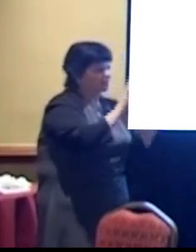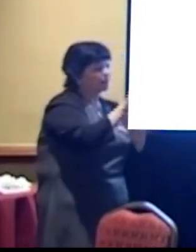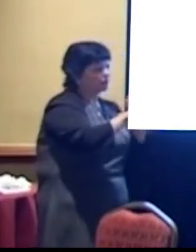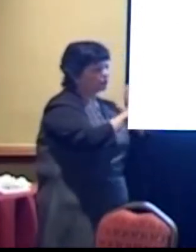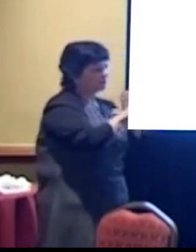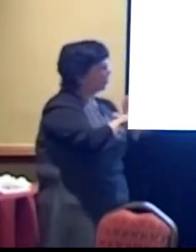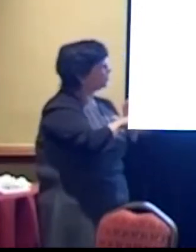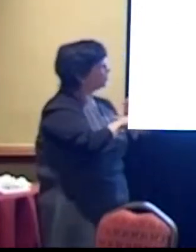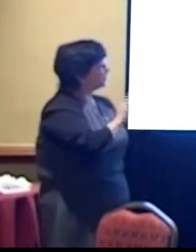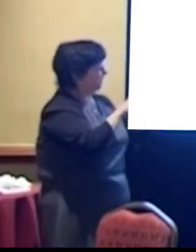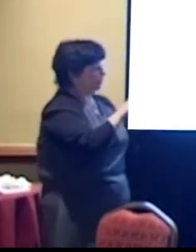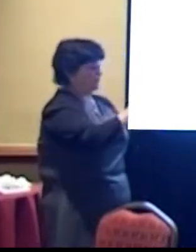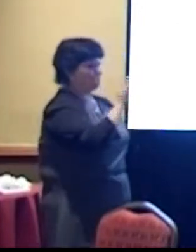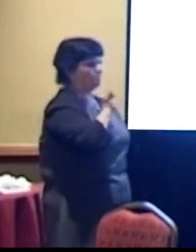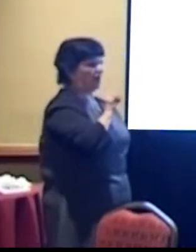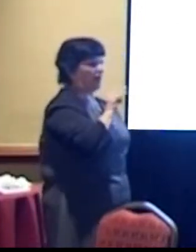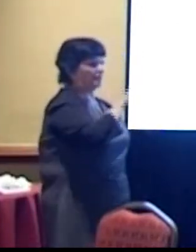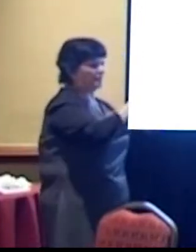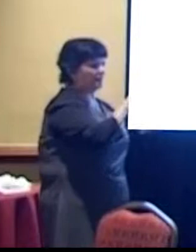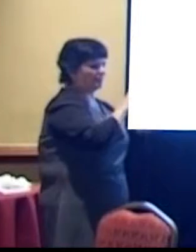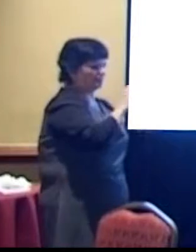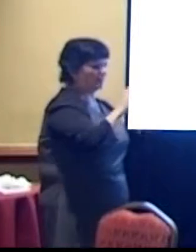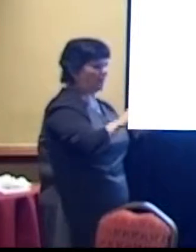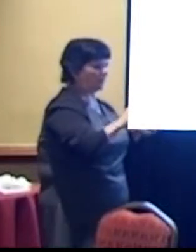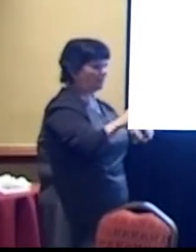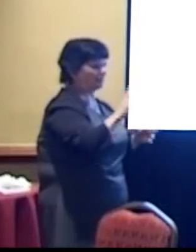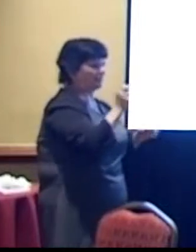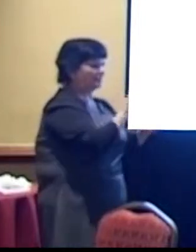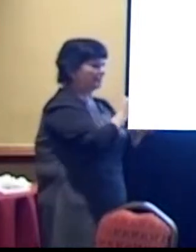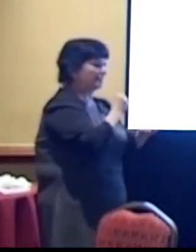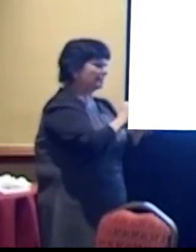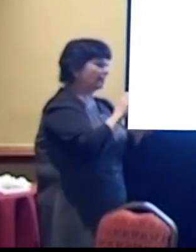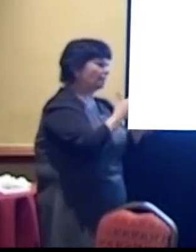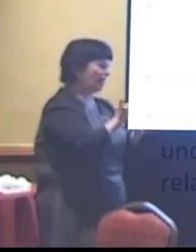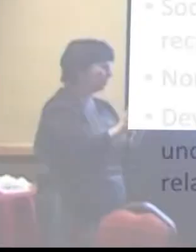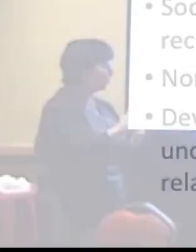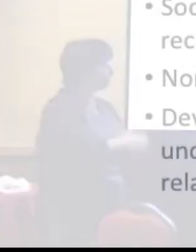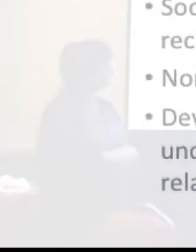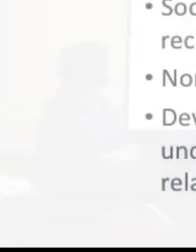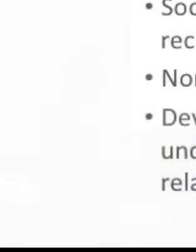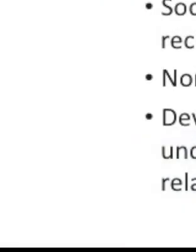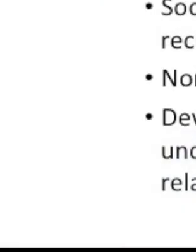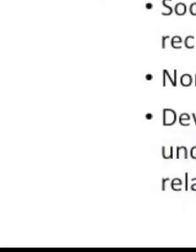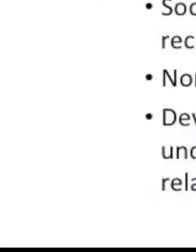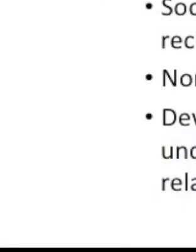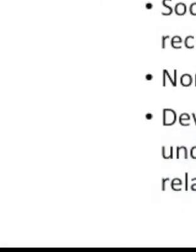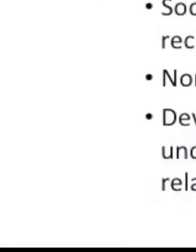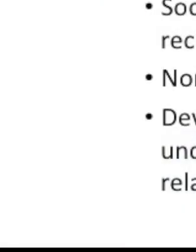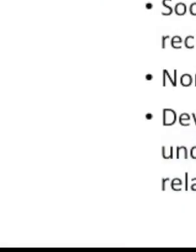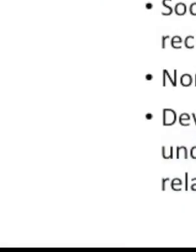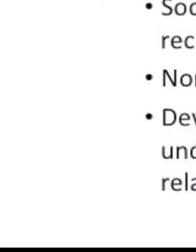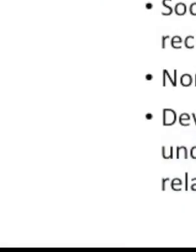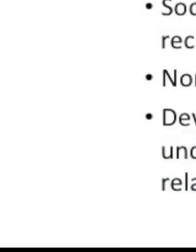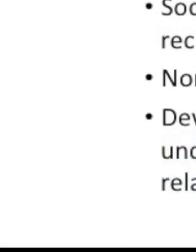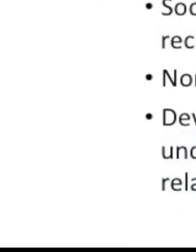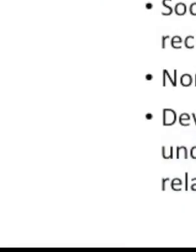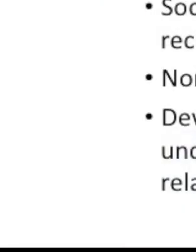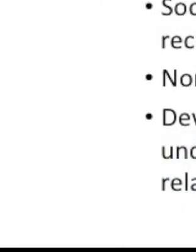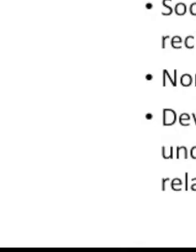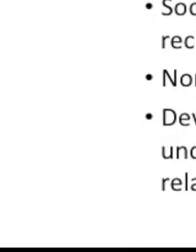characteristics that we find in the Diagnostic and Statistical Manual. So there are two